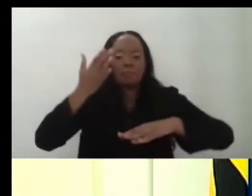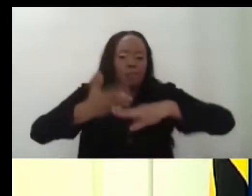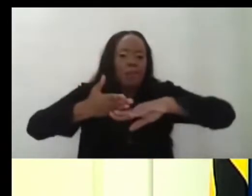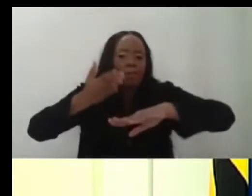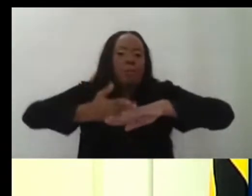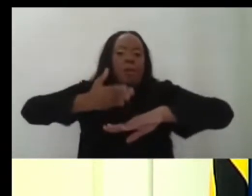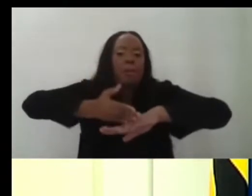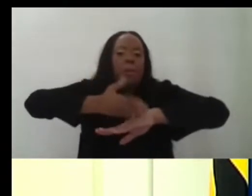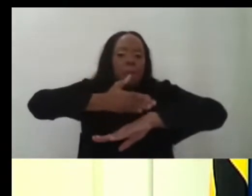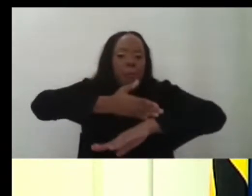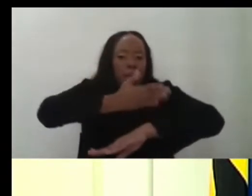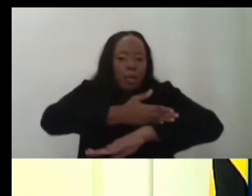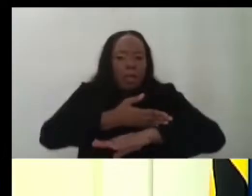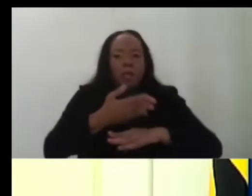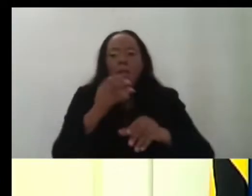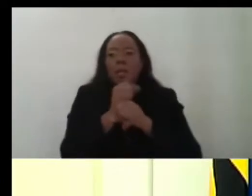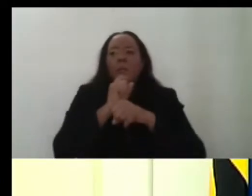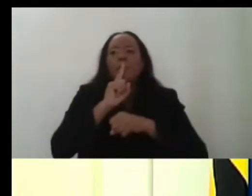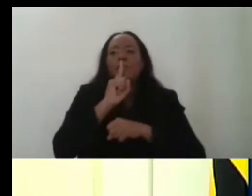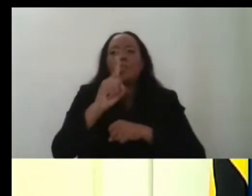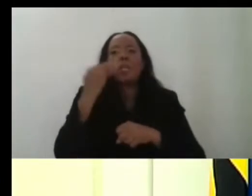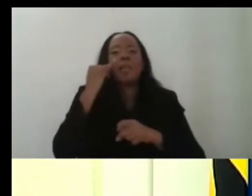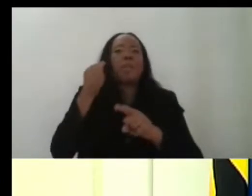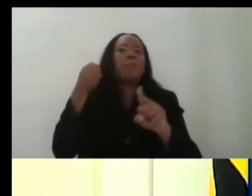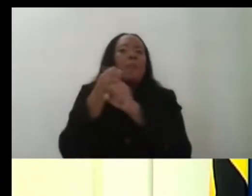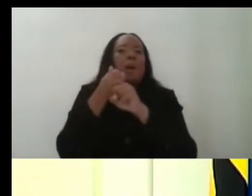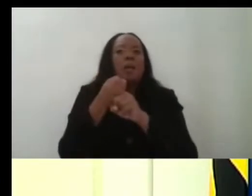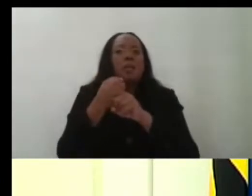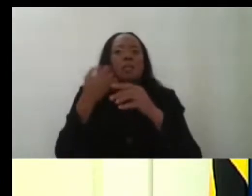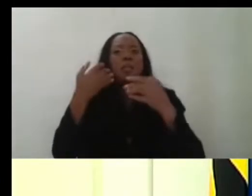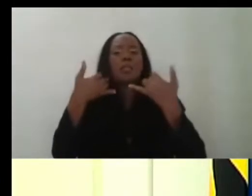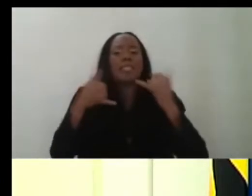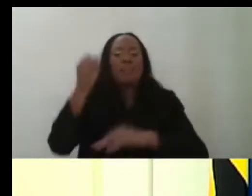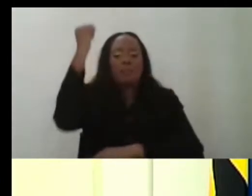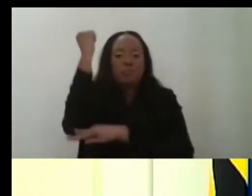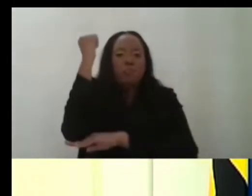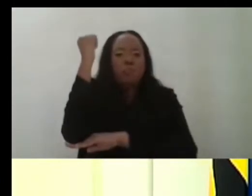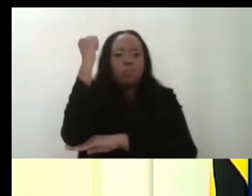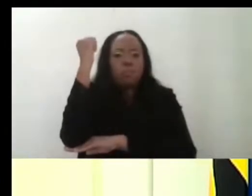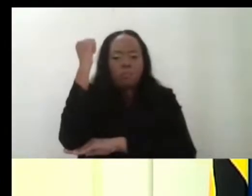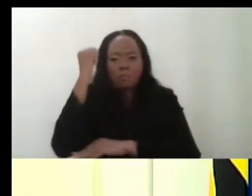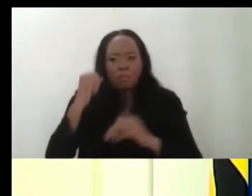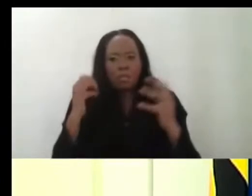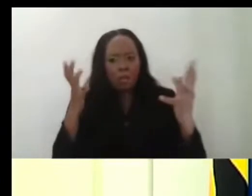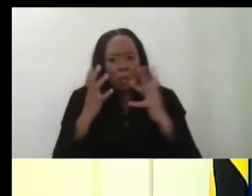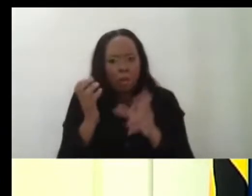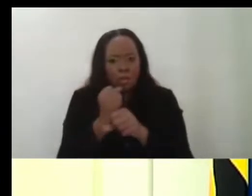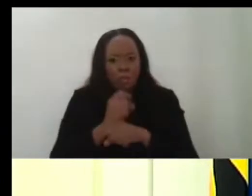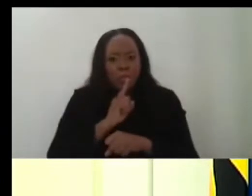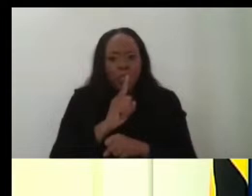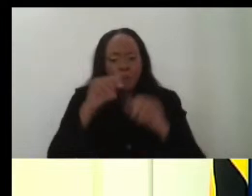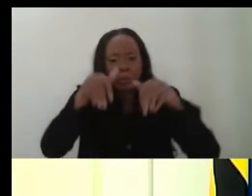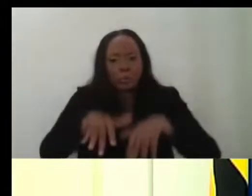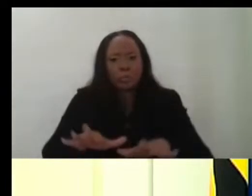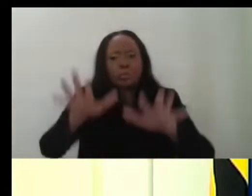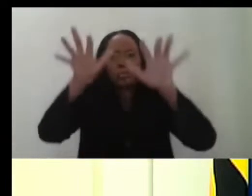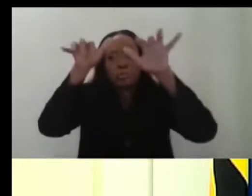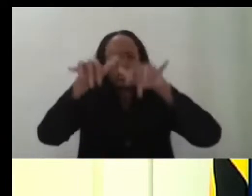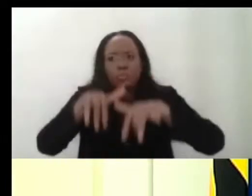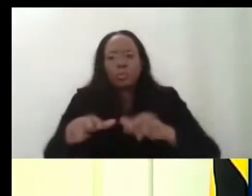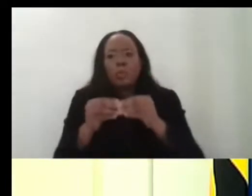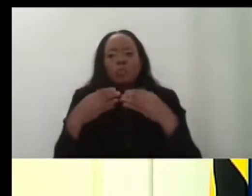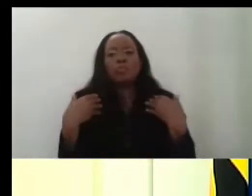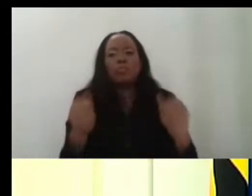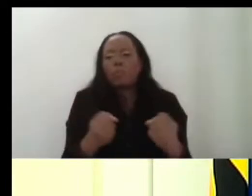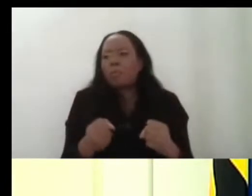its resilience to such shocks. We are seeking to build stronger coastal defenses, replanting mangroves, and upgrading our